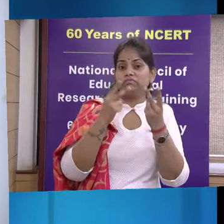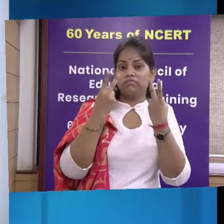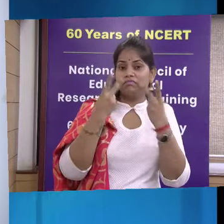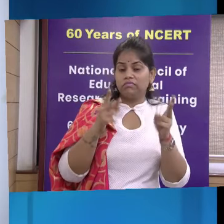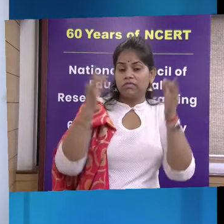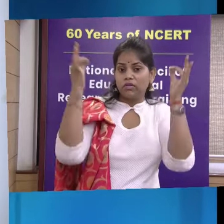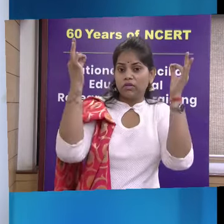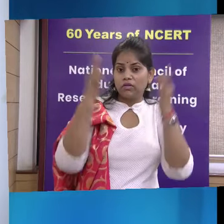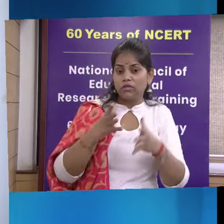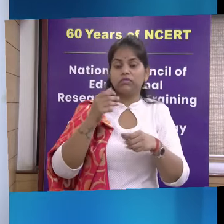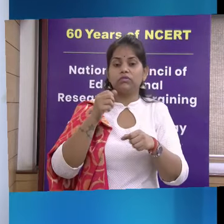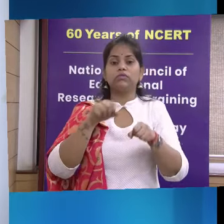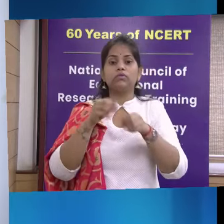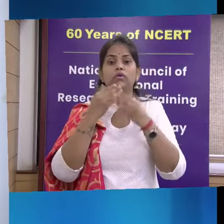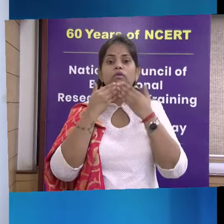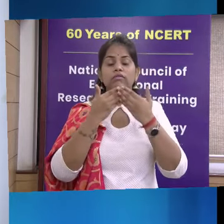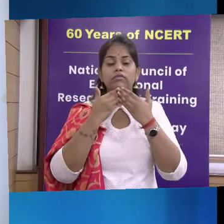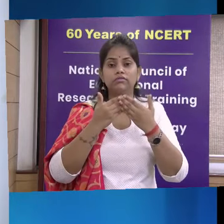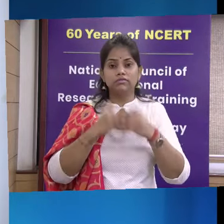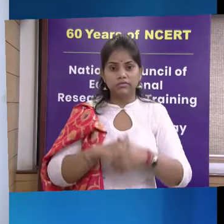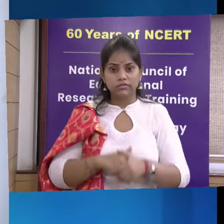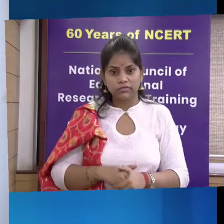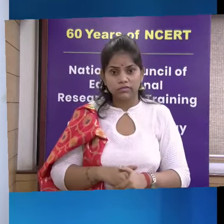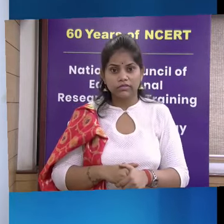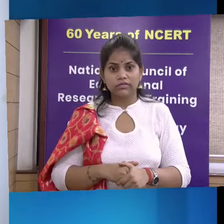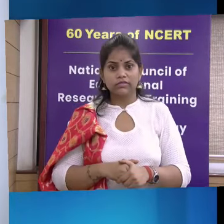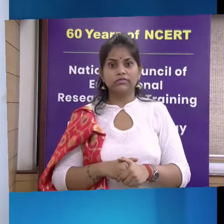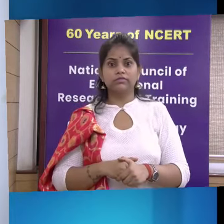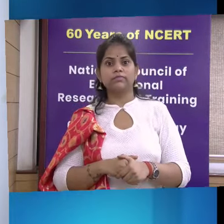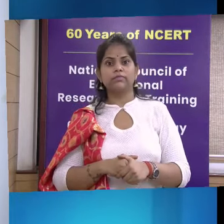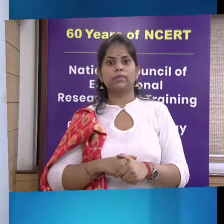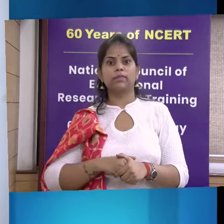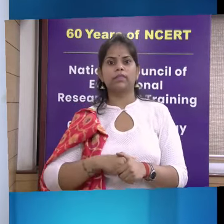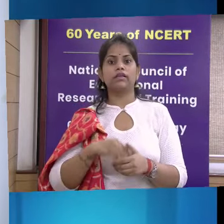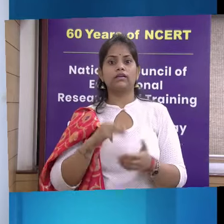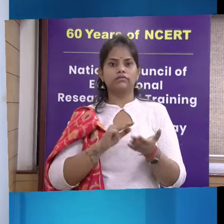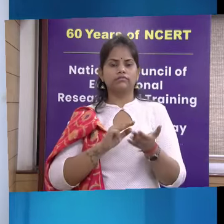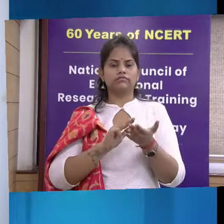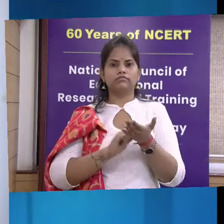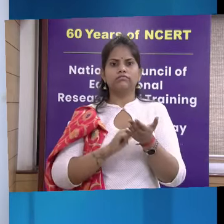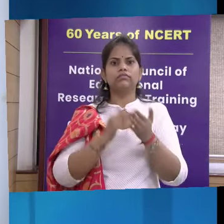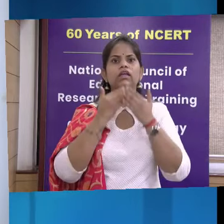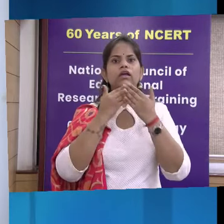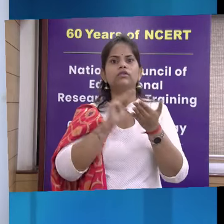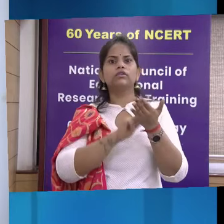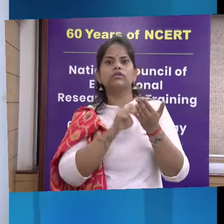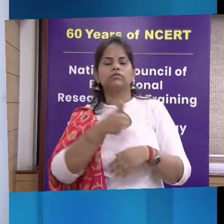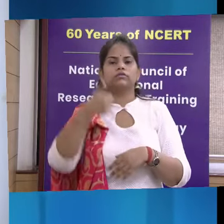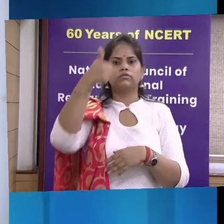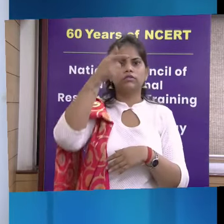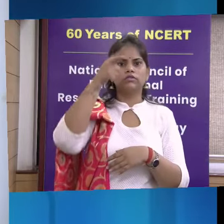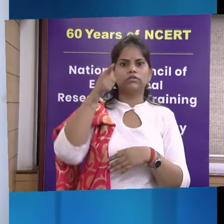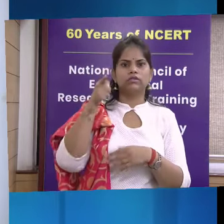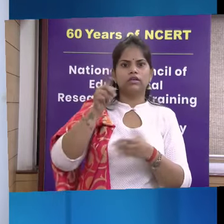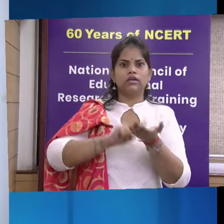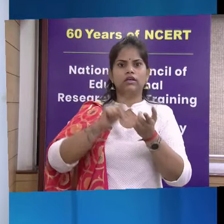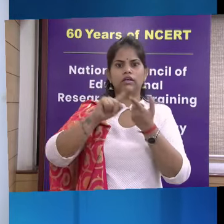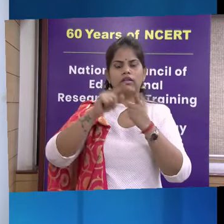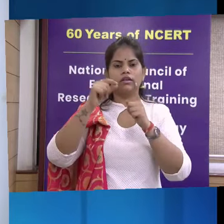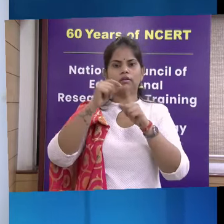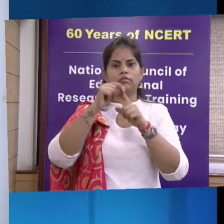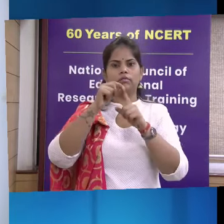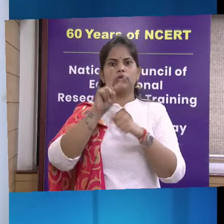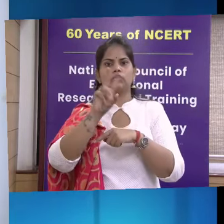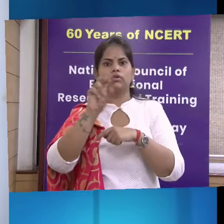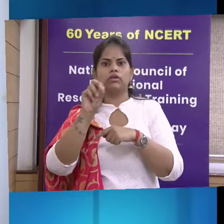been time and again emphasized by the education minister that the NEP 2020 gives